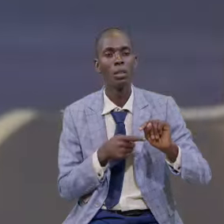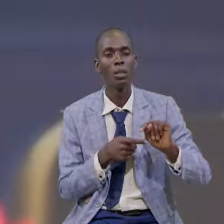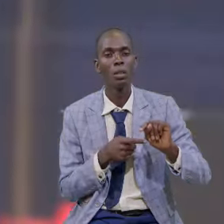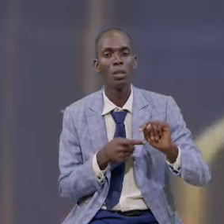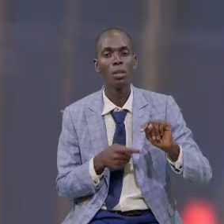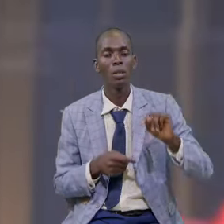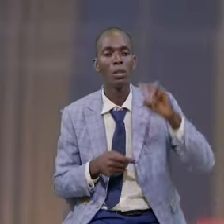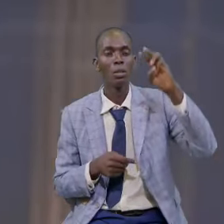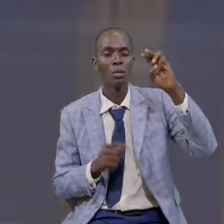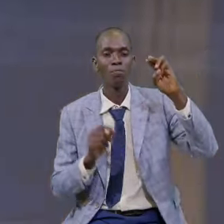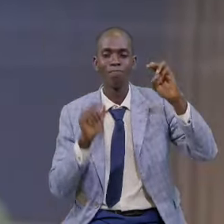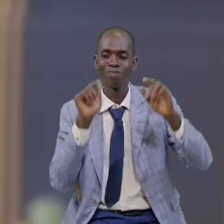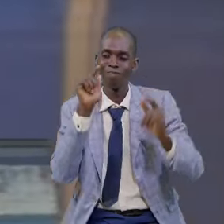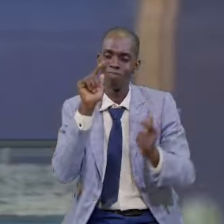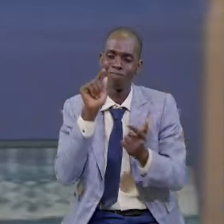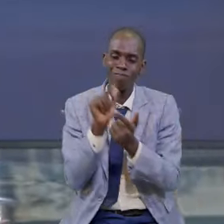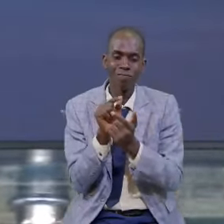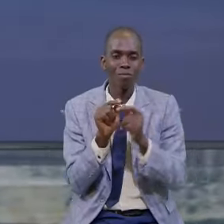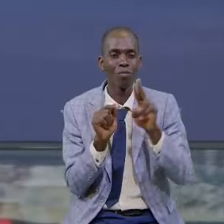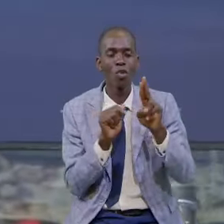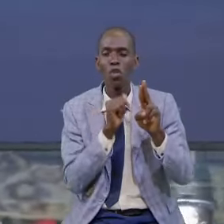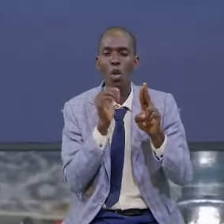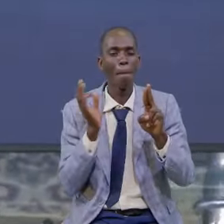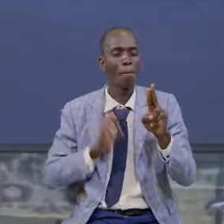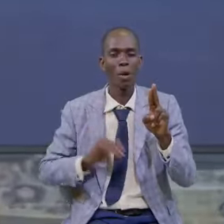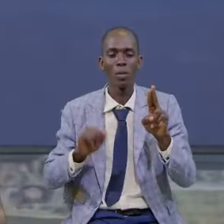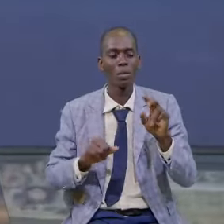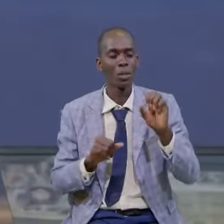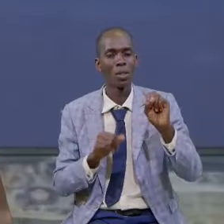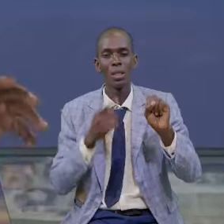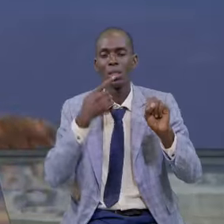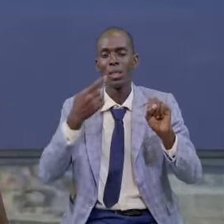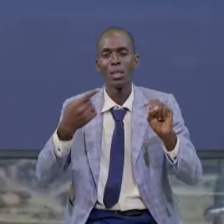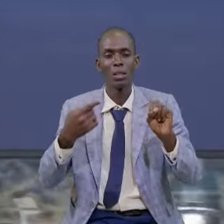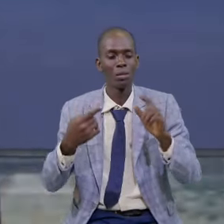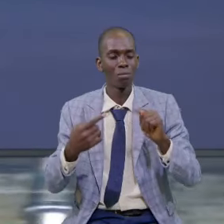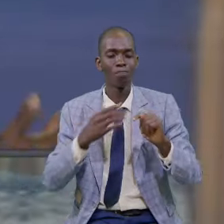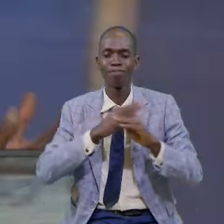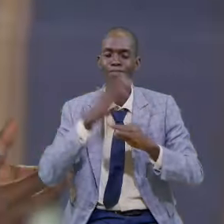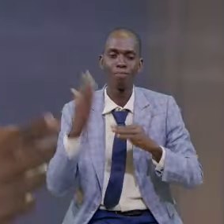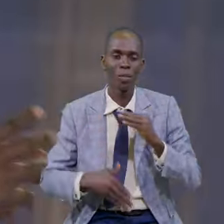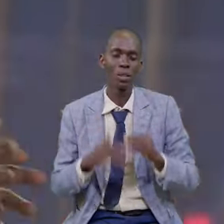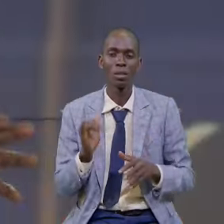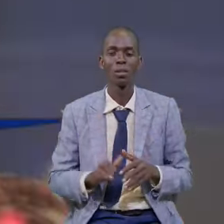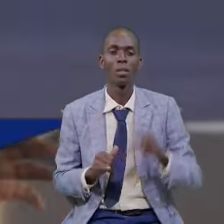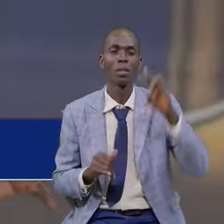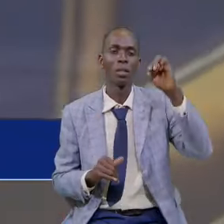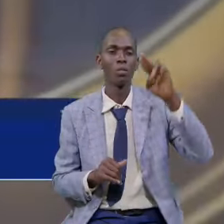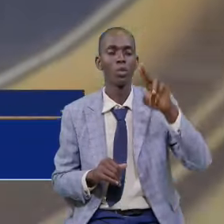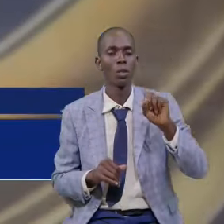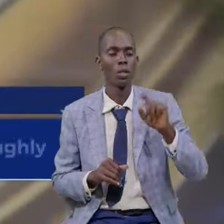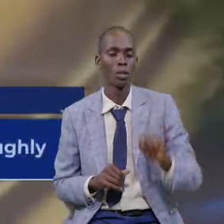Minimize unprofitable speech thoroughly. M-U-S-T. You know, in our lives, there are things we